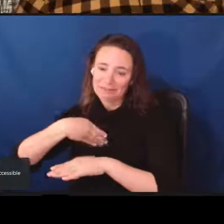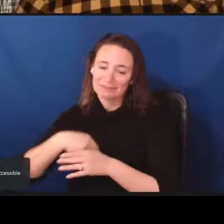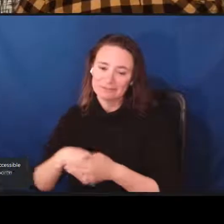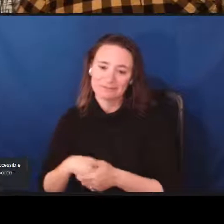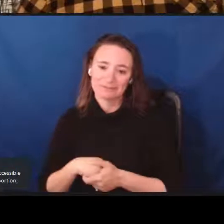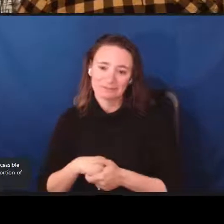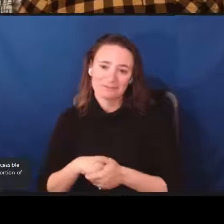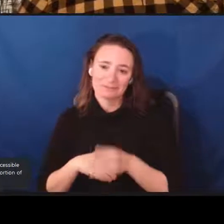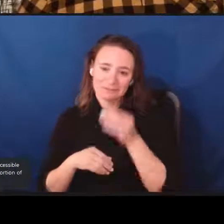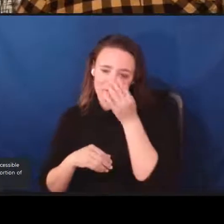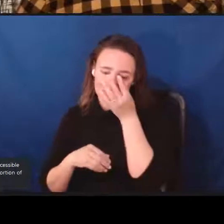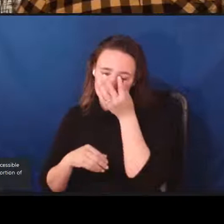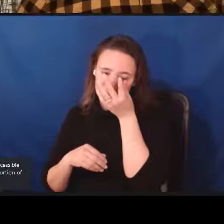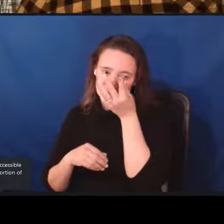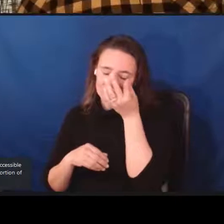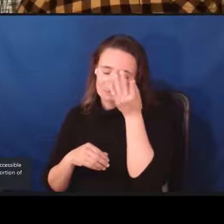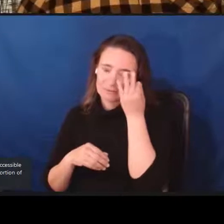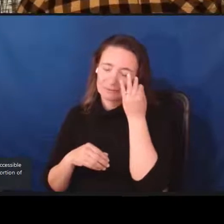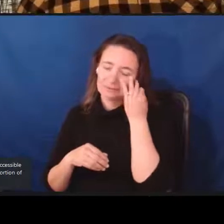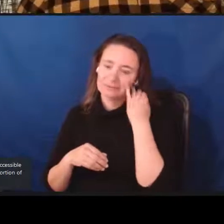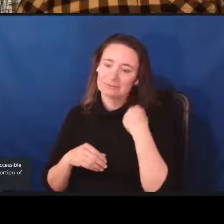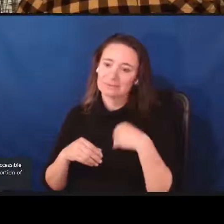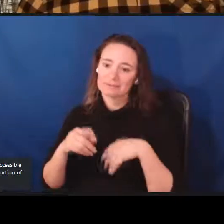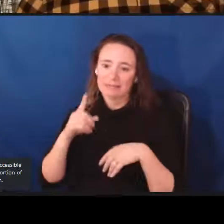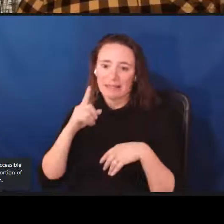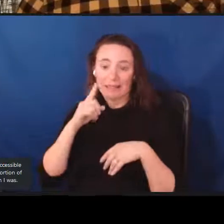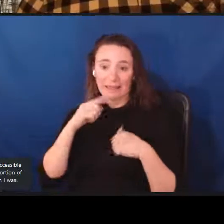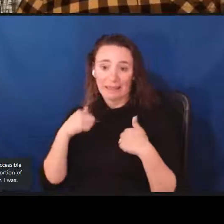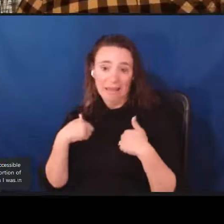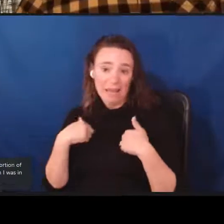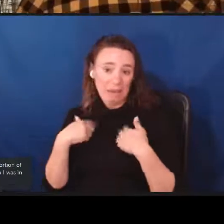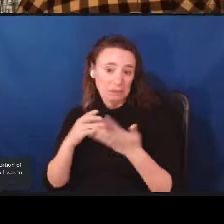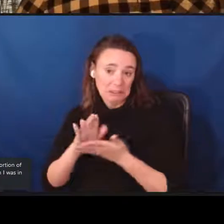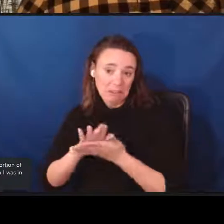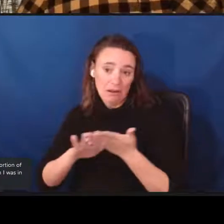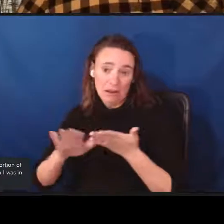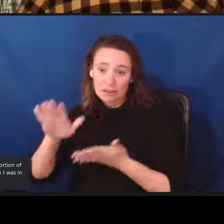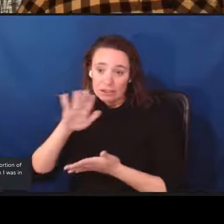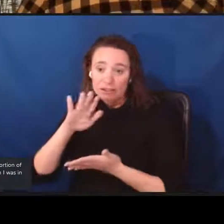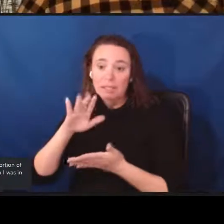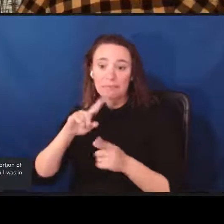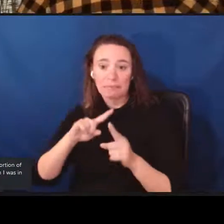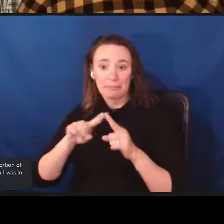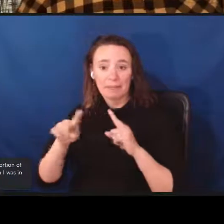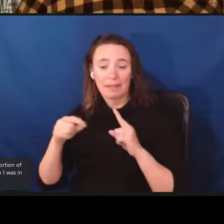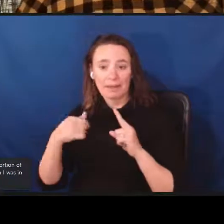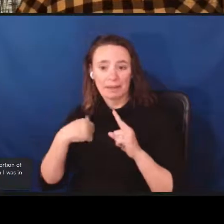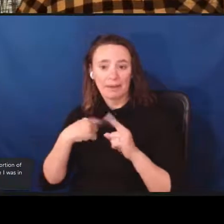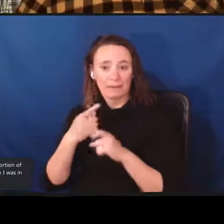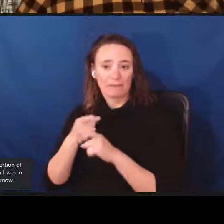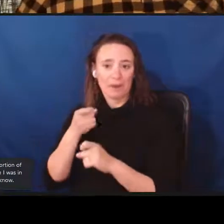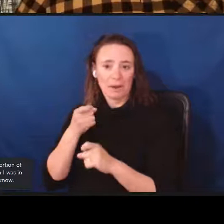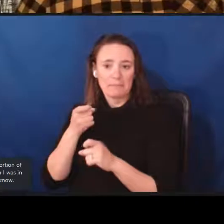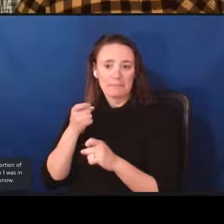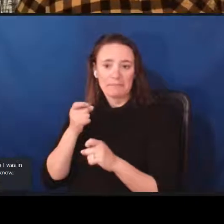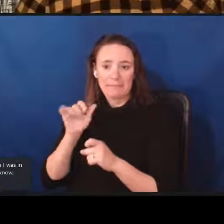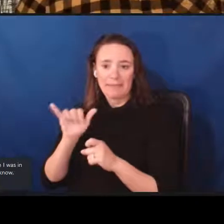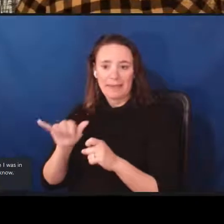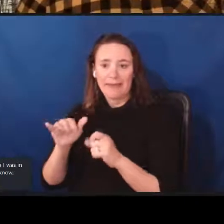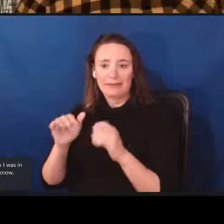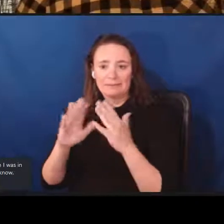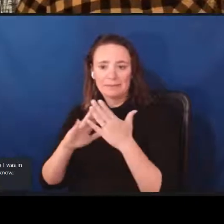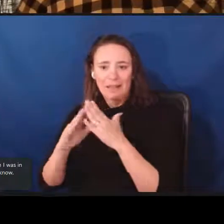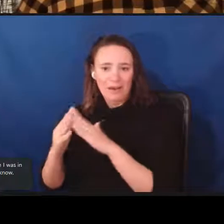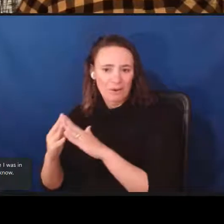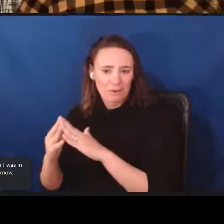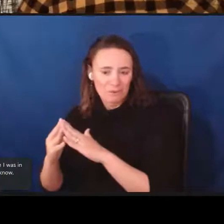portion of it. So I think the fact that even though I was in college, I think the fact that I was, a resident of